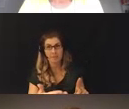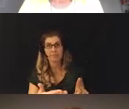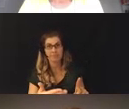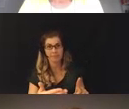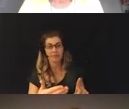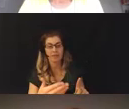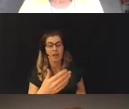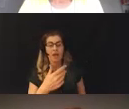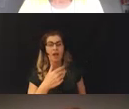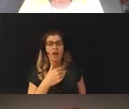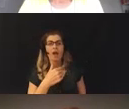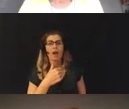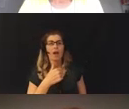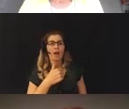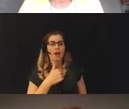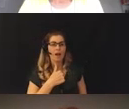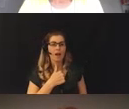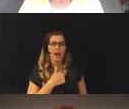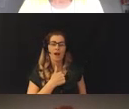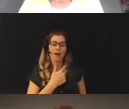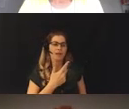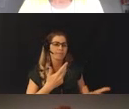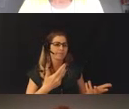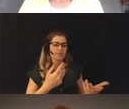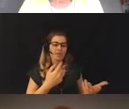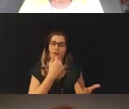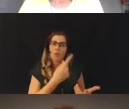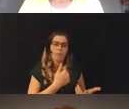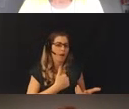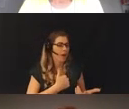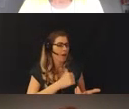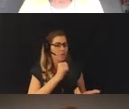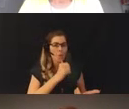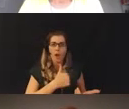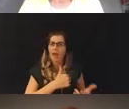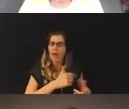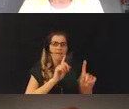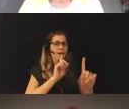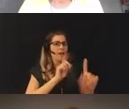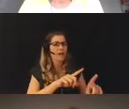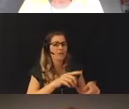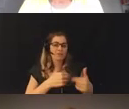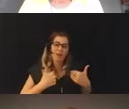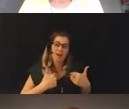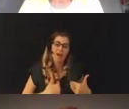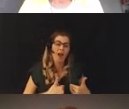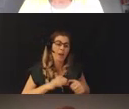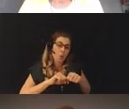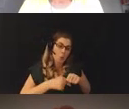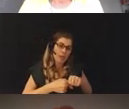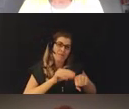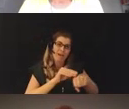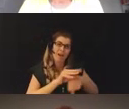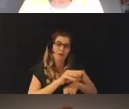I had to acknowledge that I don't have the answer to that, right? I am not a grief counselor. I don't know how to engage in